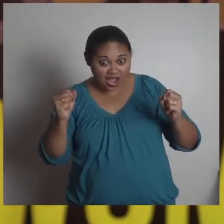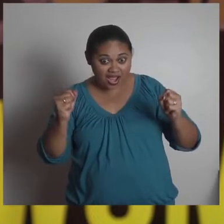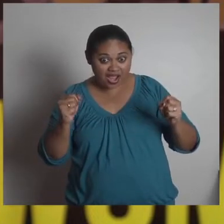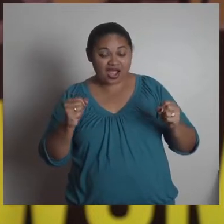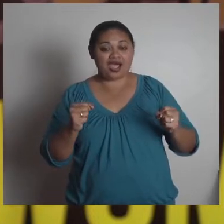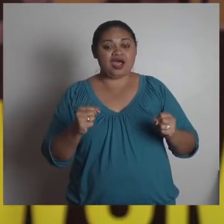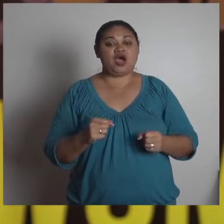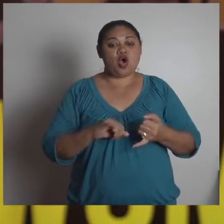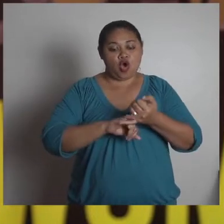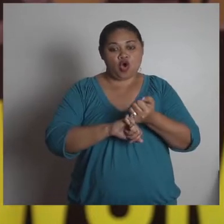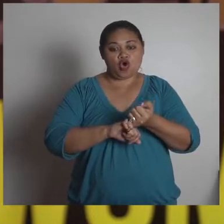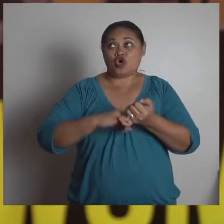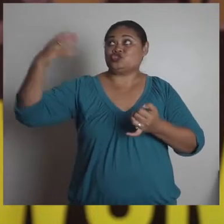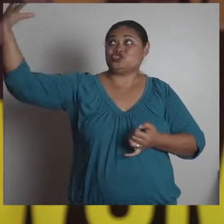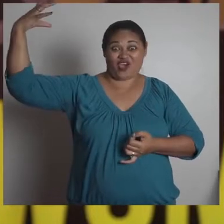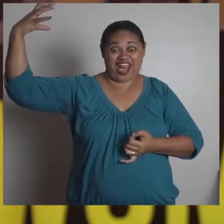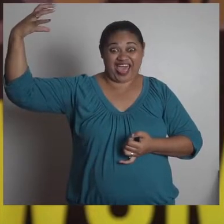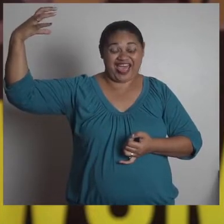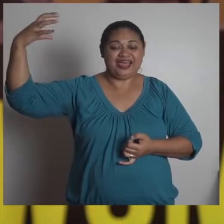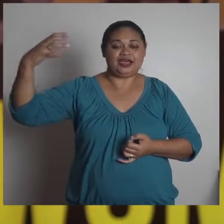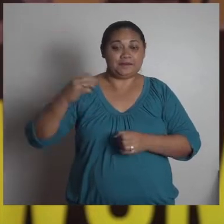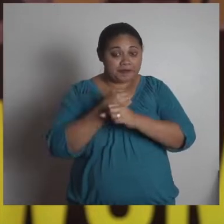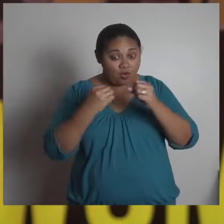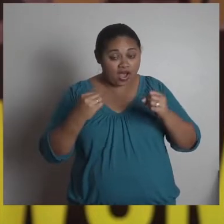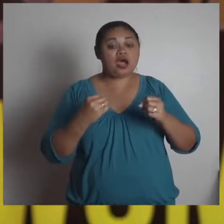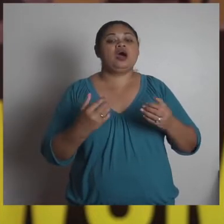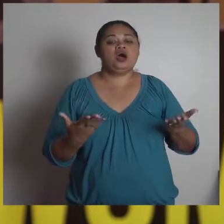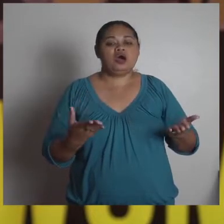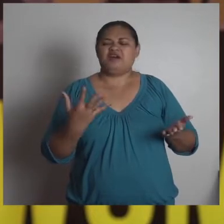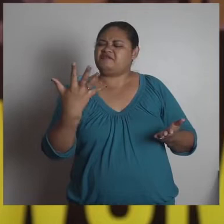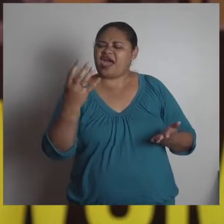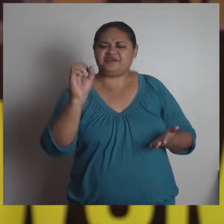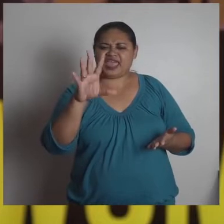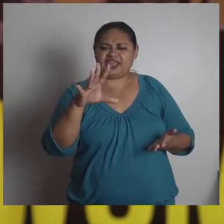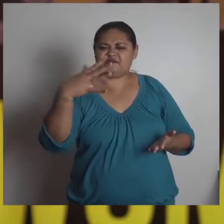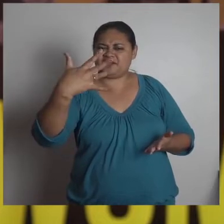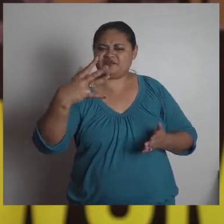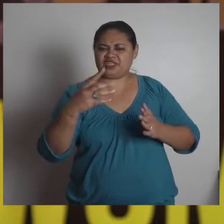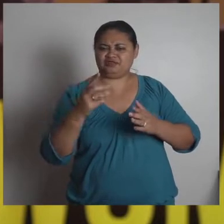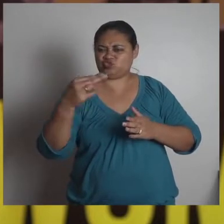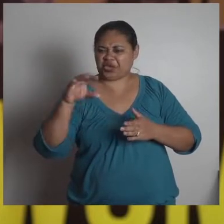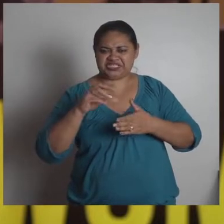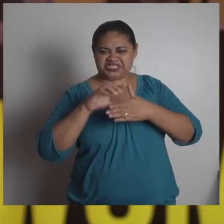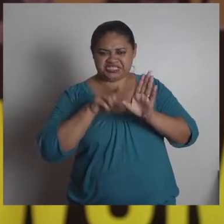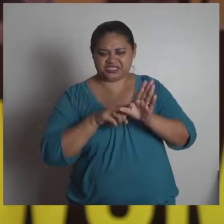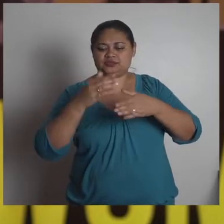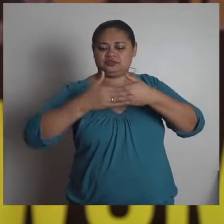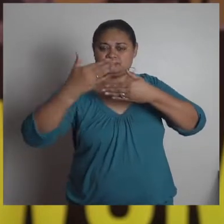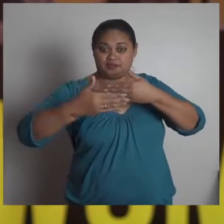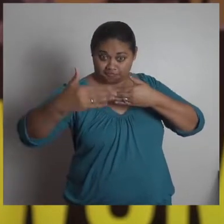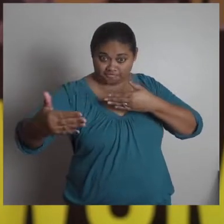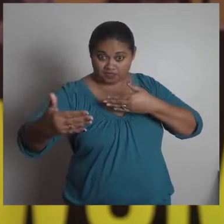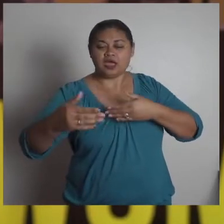Does everybody have a solar that is maintained, or they just get a nice brand new one and then nobody comes to help them with it 5, 10,